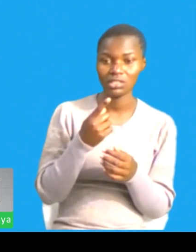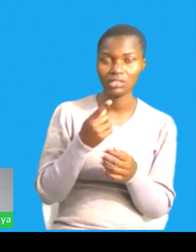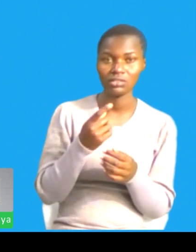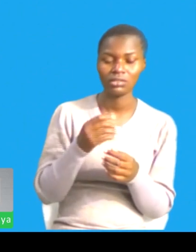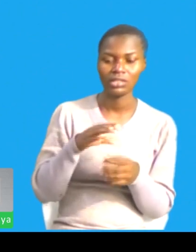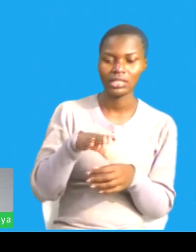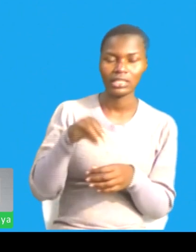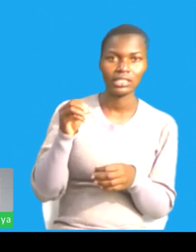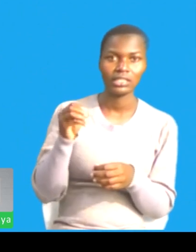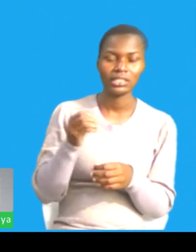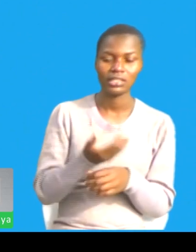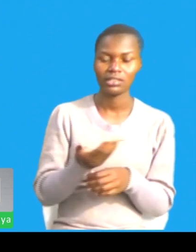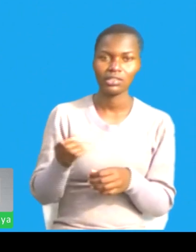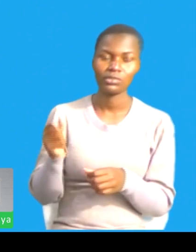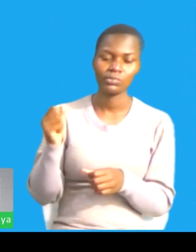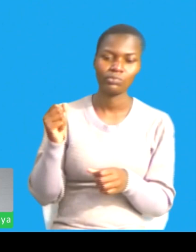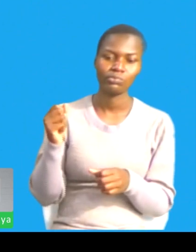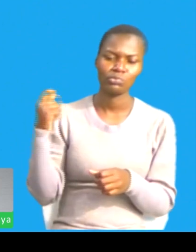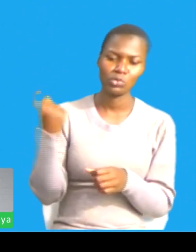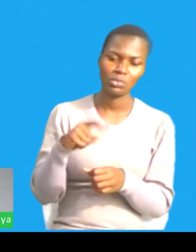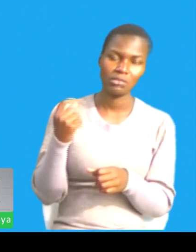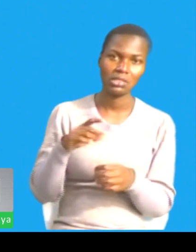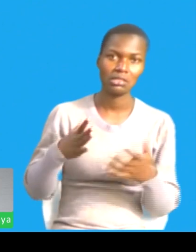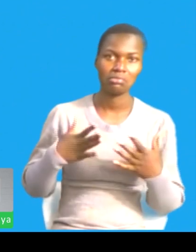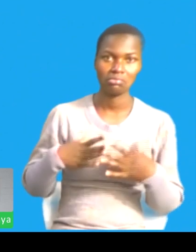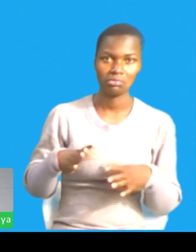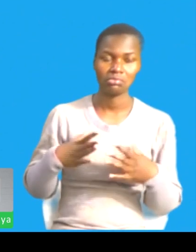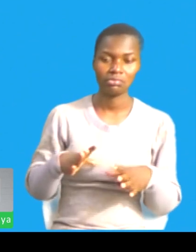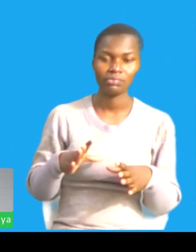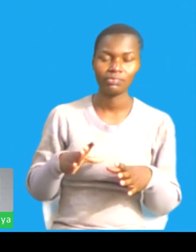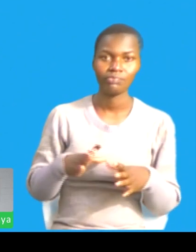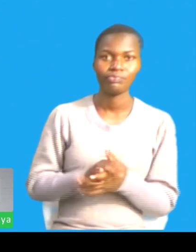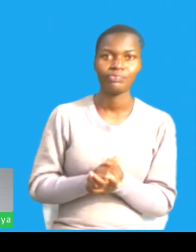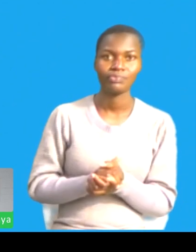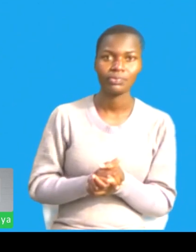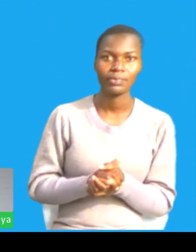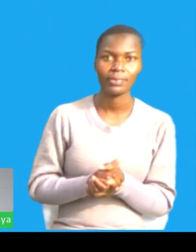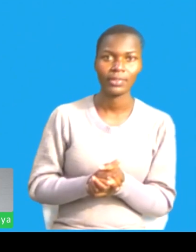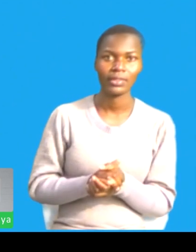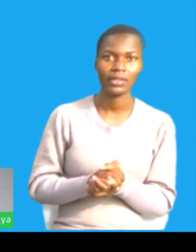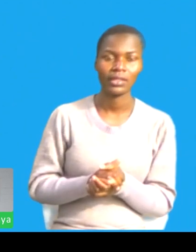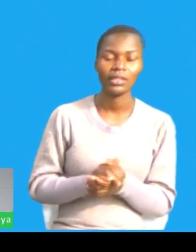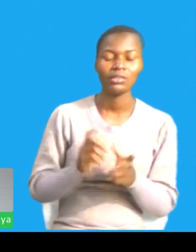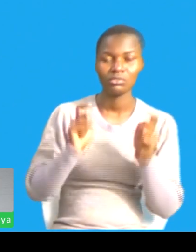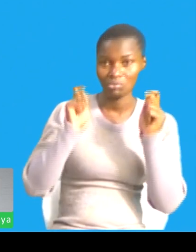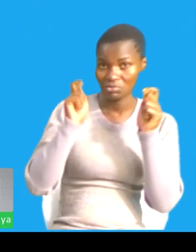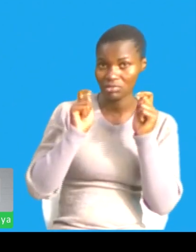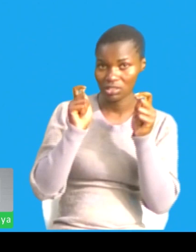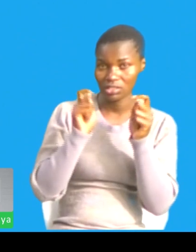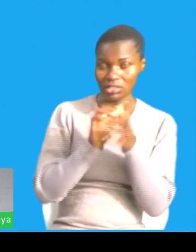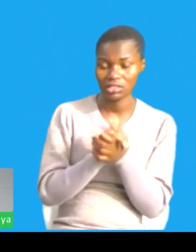wananchi, and for you to be in a scenario where lazima turushe mkono, turushe grandstanding and what have